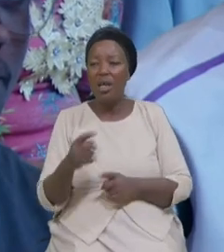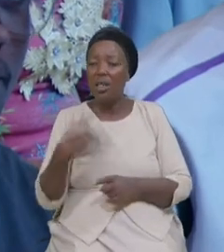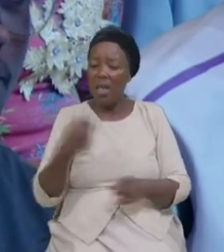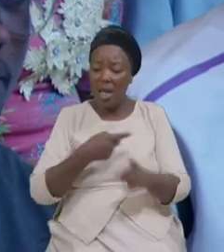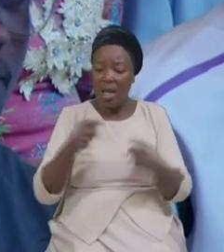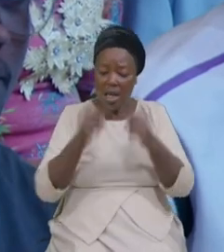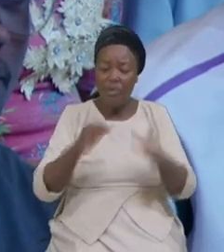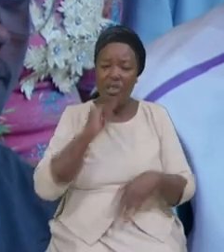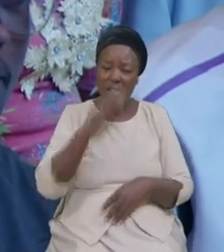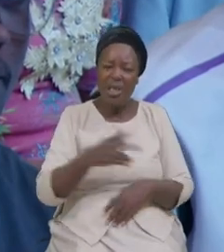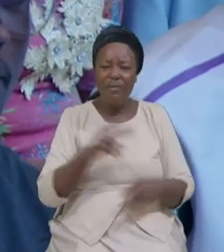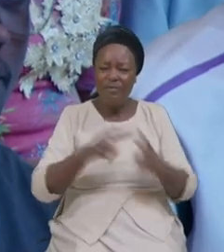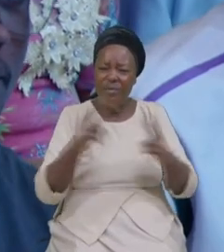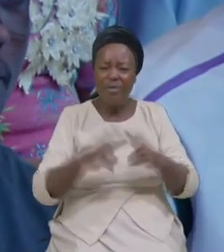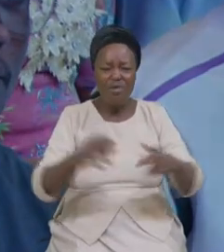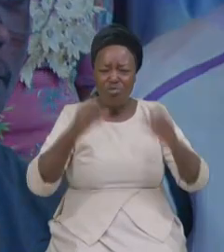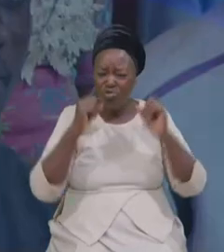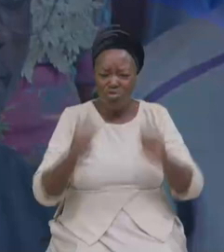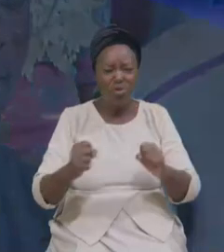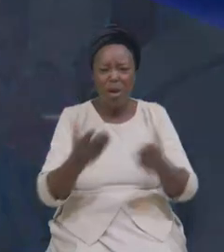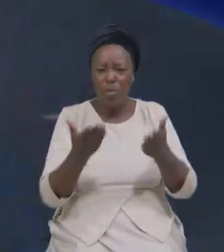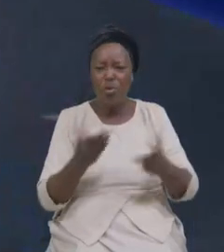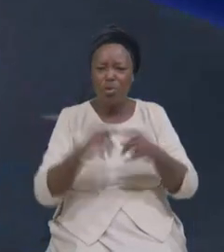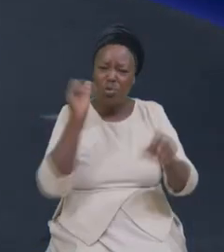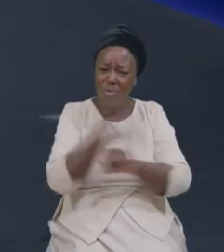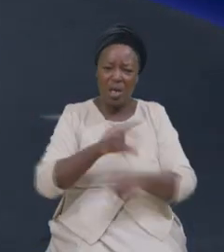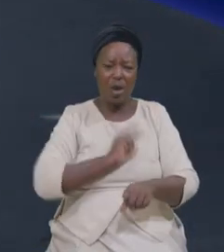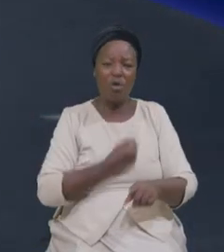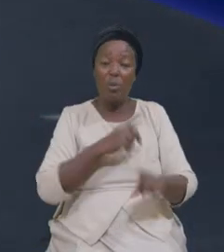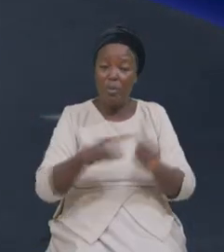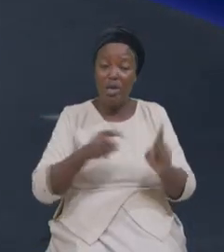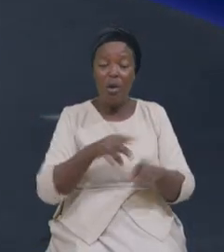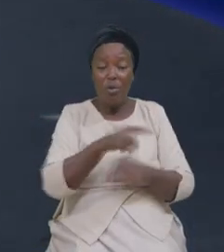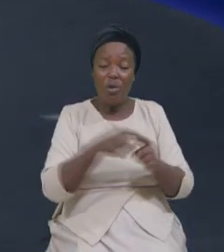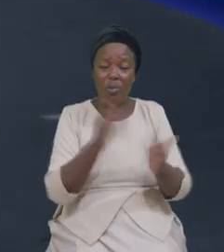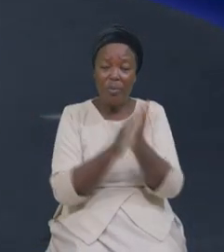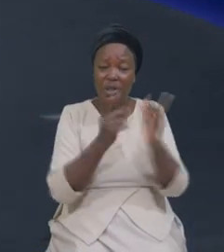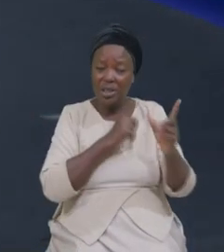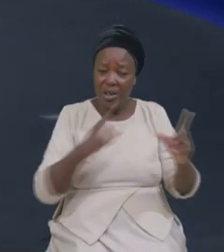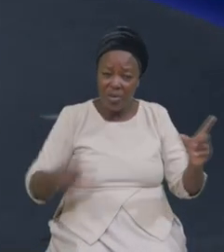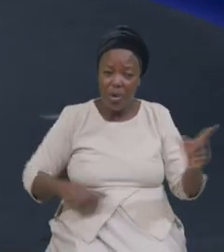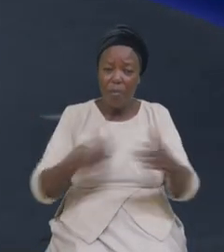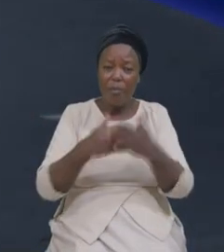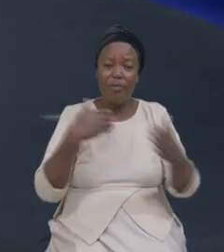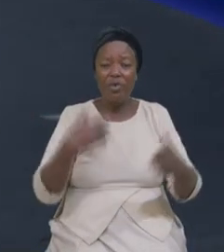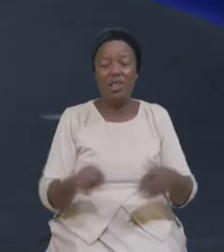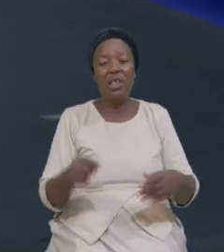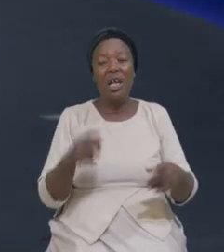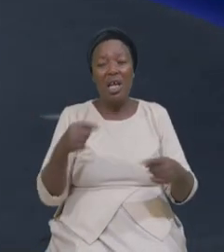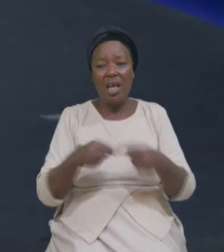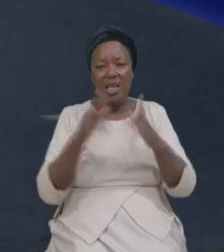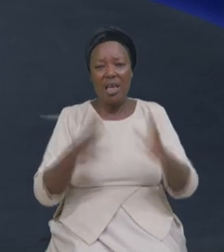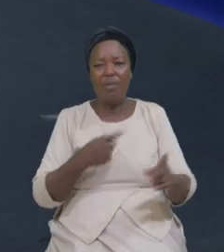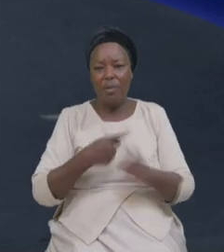stop. The enemy will halt. And all this machinery and everything will crumble and be destroyed. But